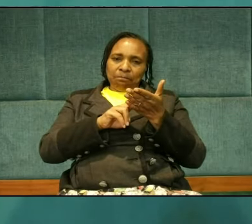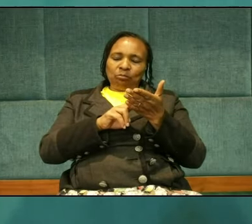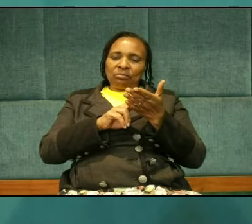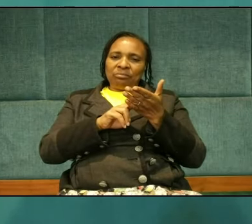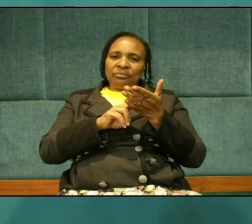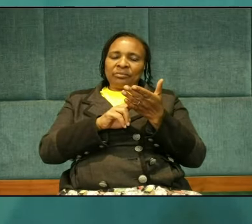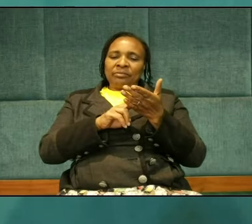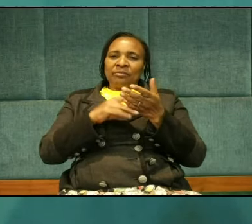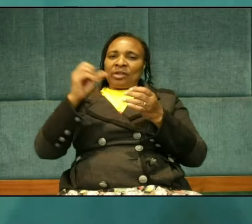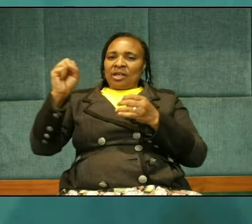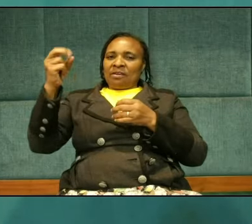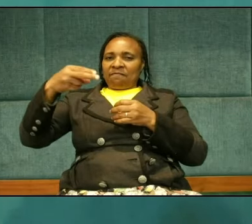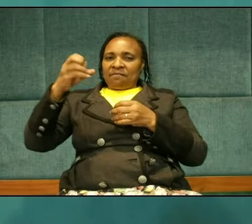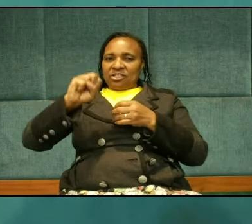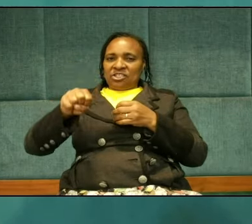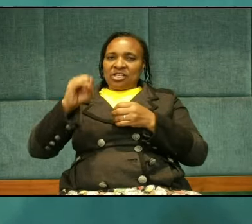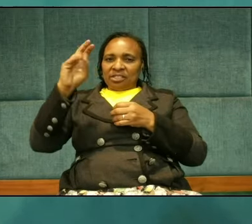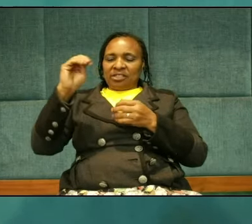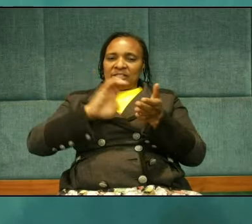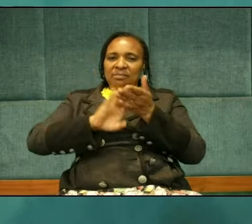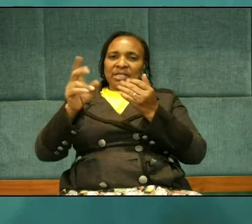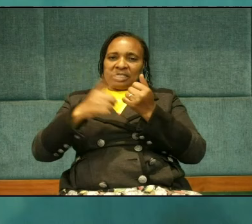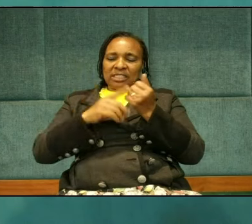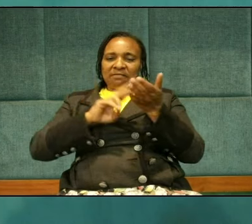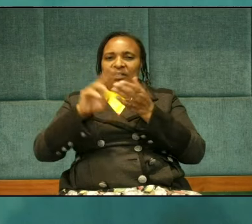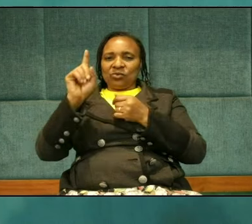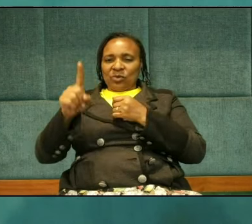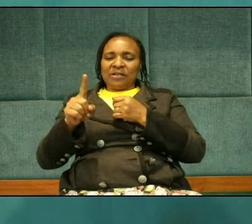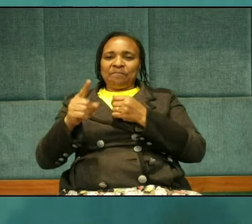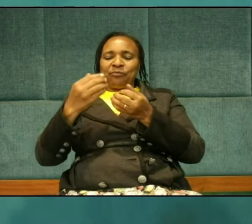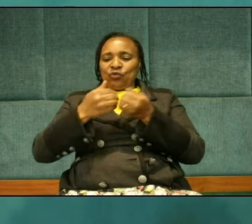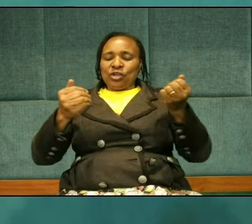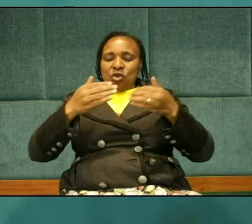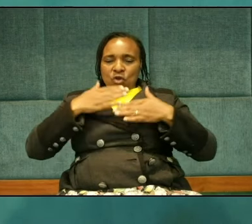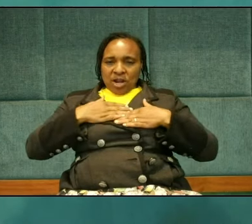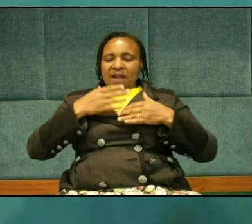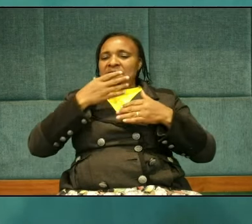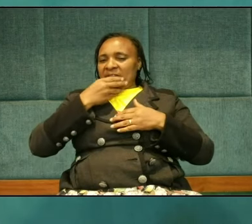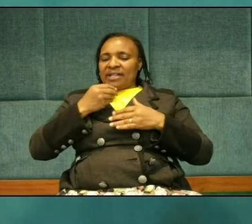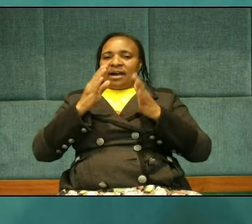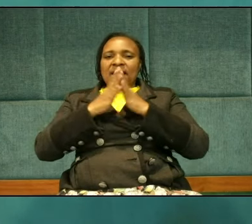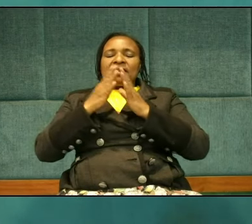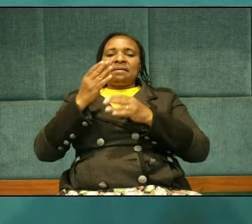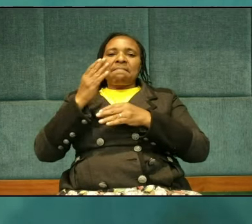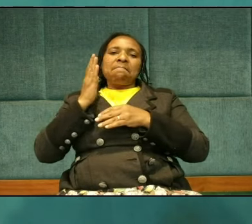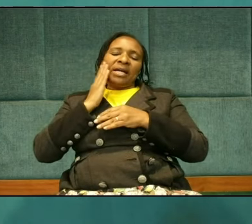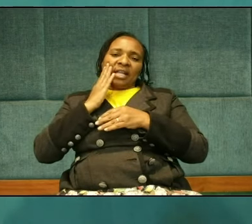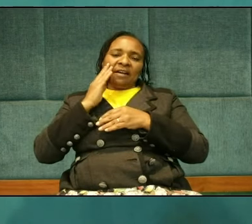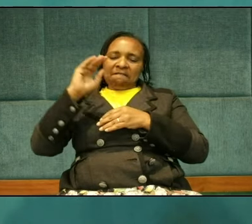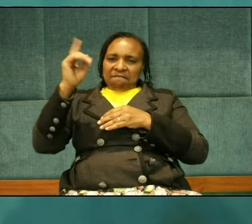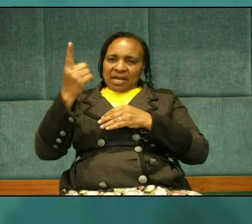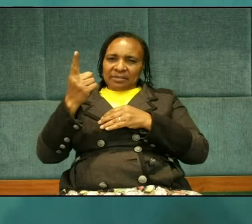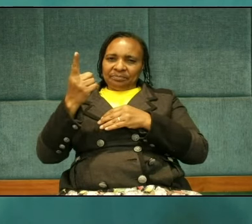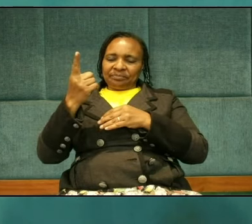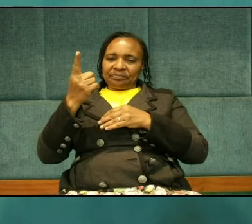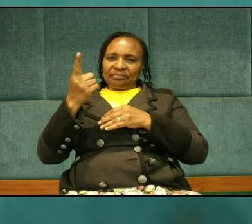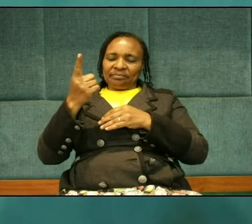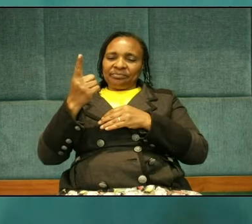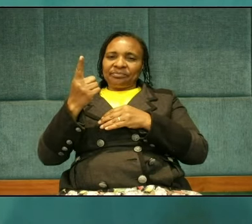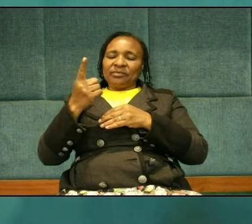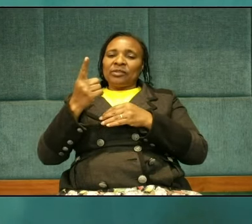there's this verse, Ephesians 6 verse 1, that says, "Children, honor your father and mother, for this is the first commandment